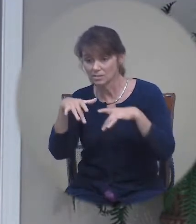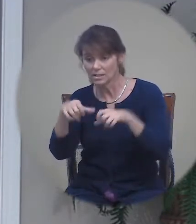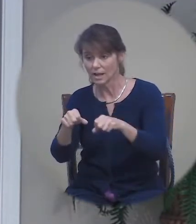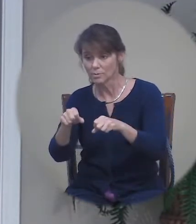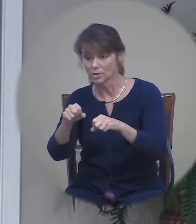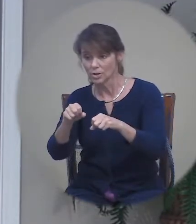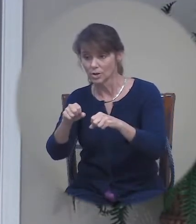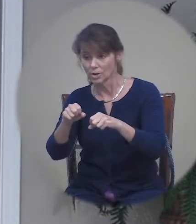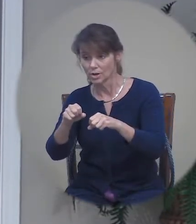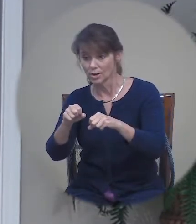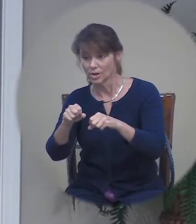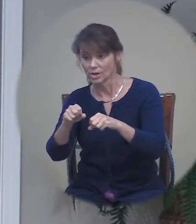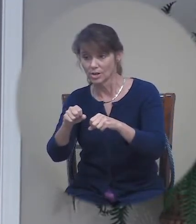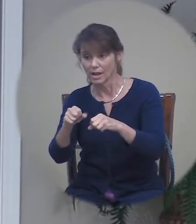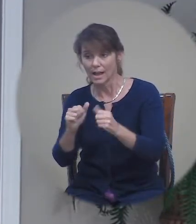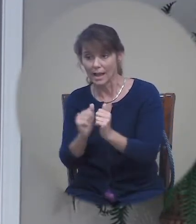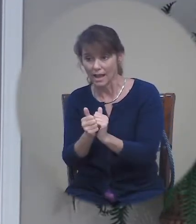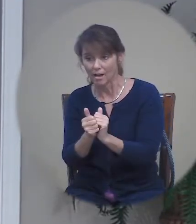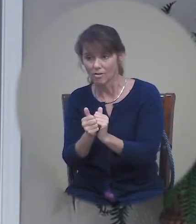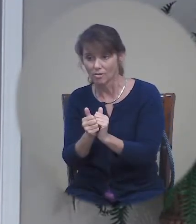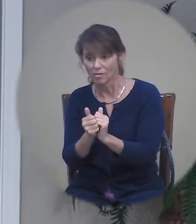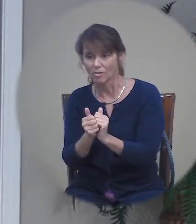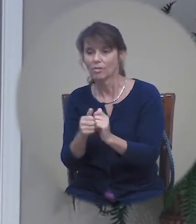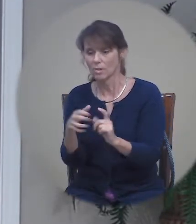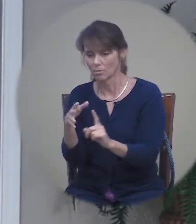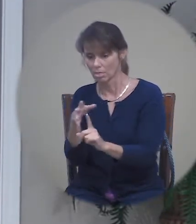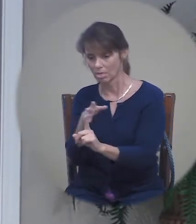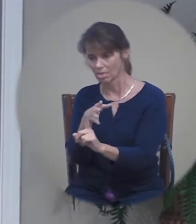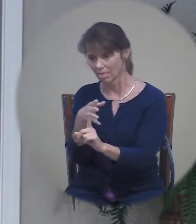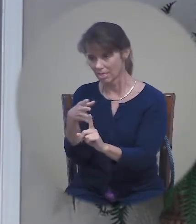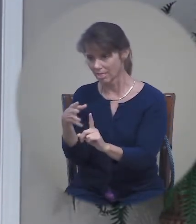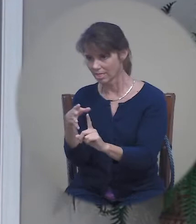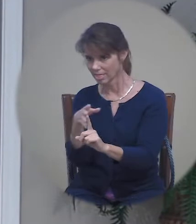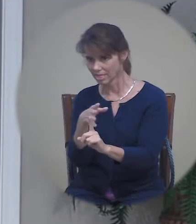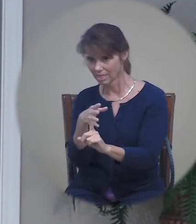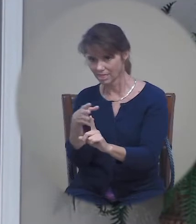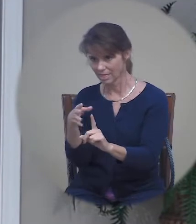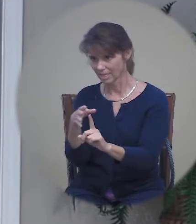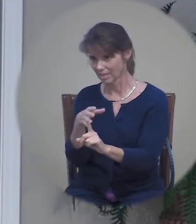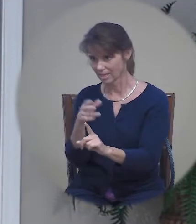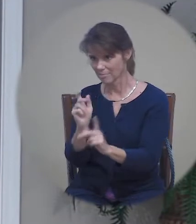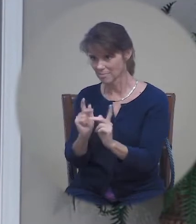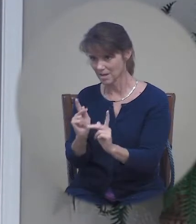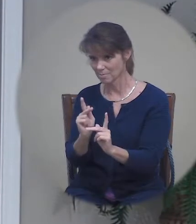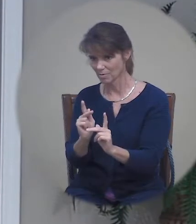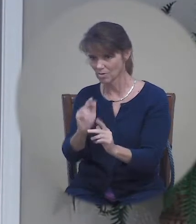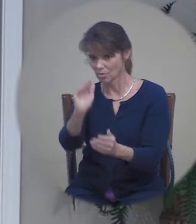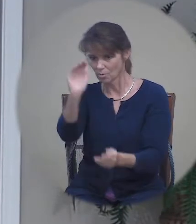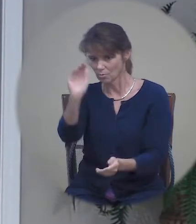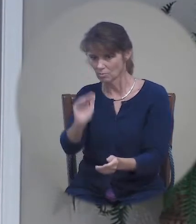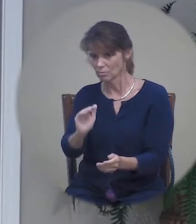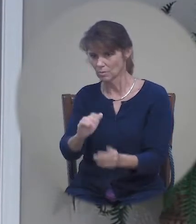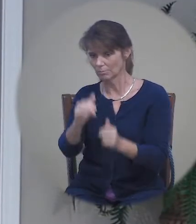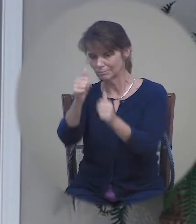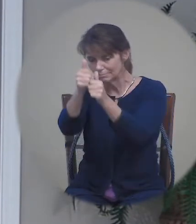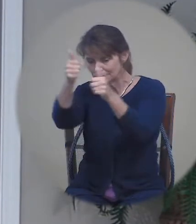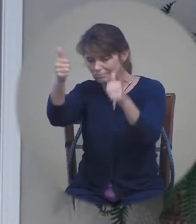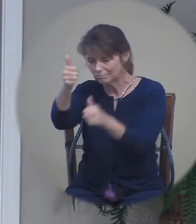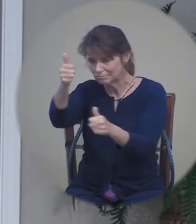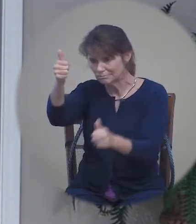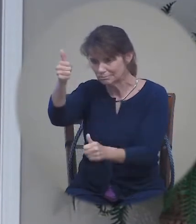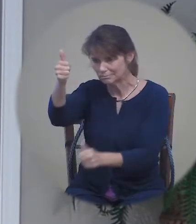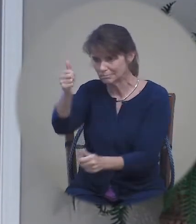try to establish rapport with the working class, if you will. Okay?